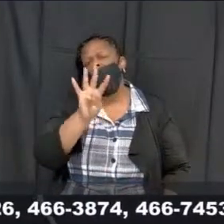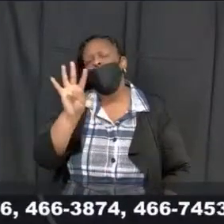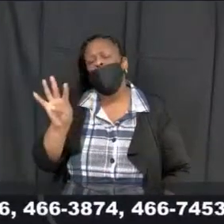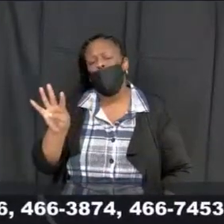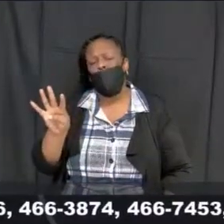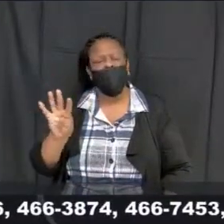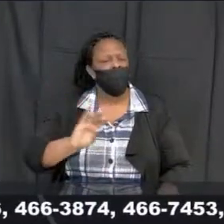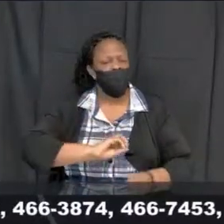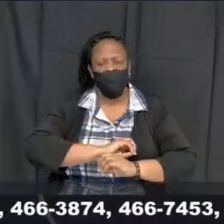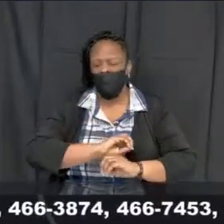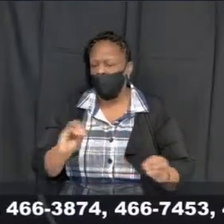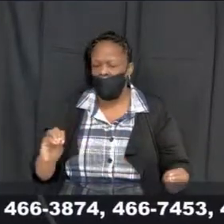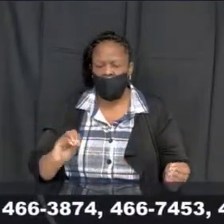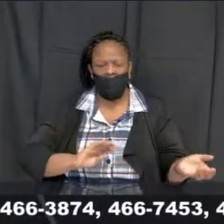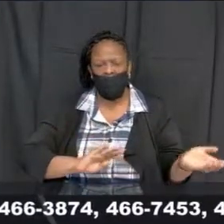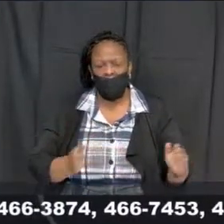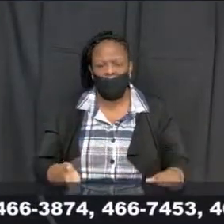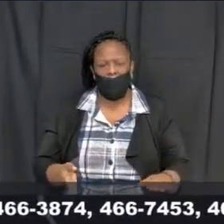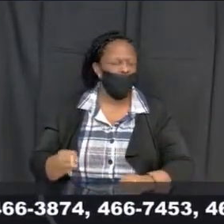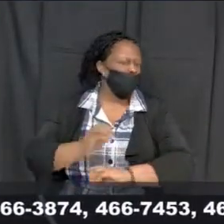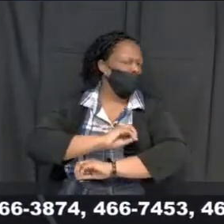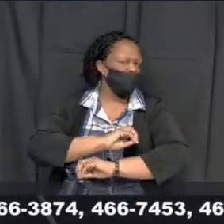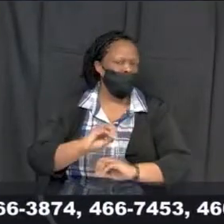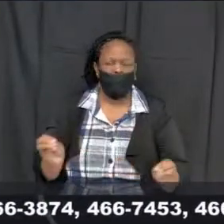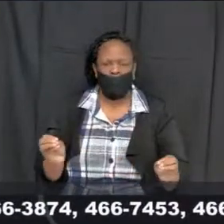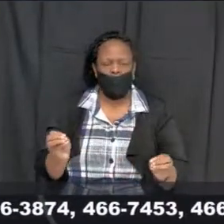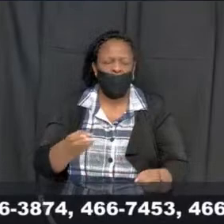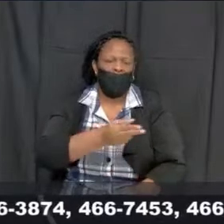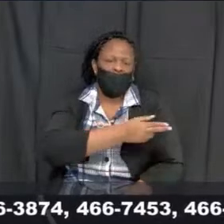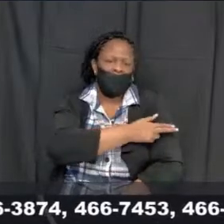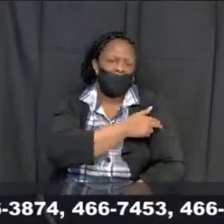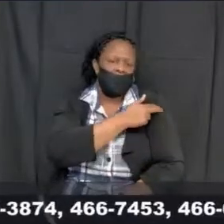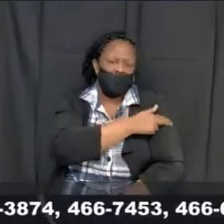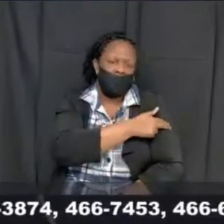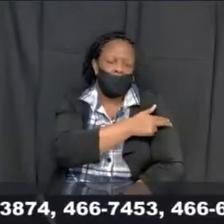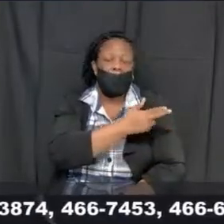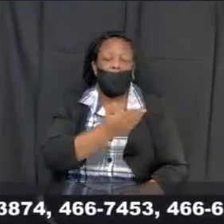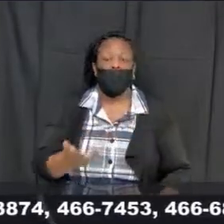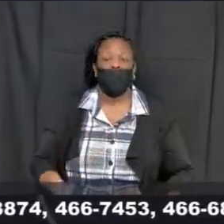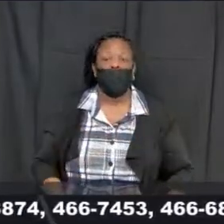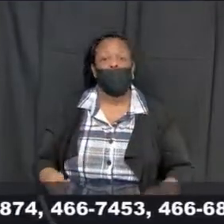death, no serious hospitalization. Yet this is